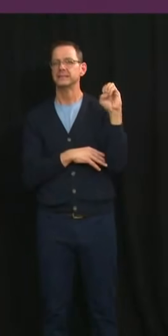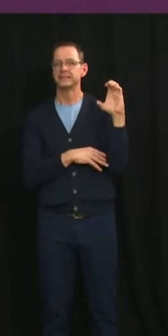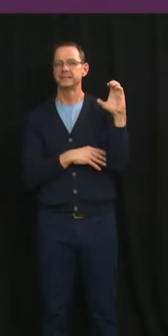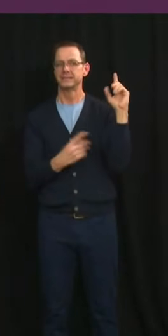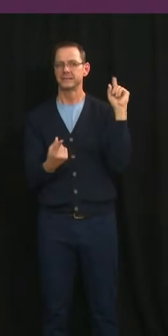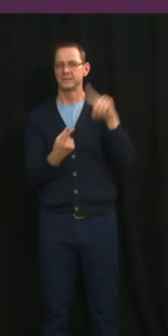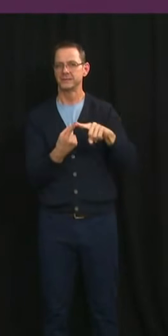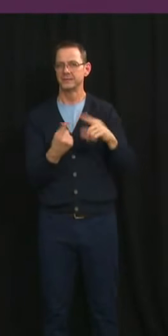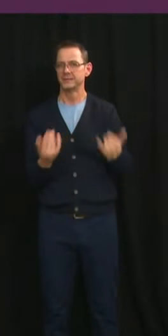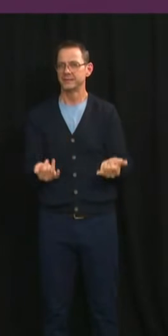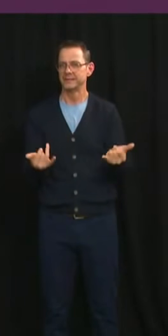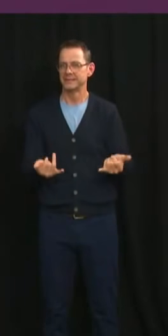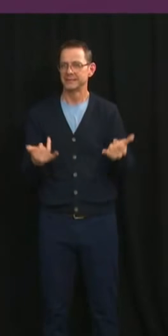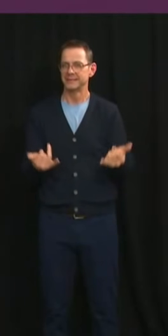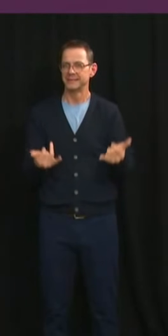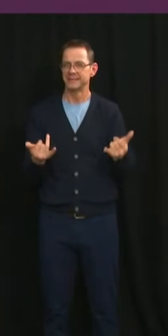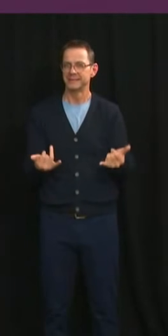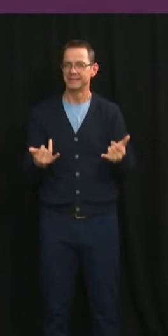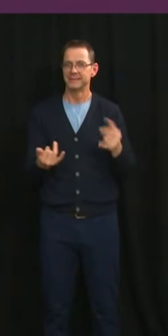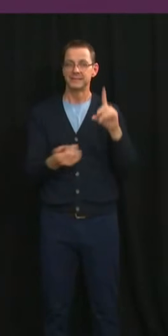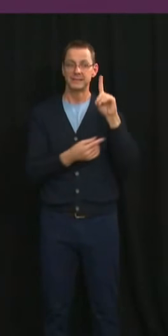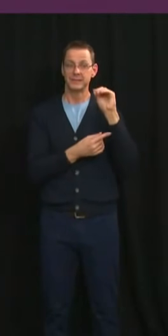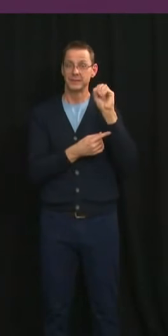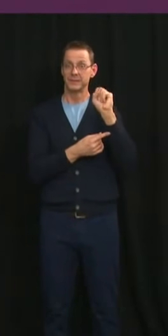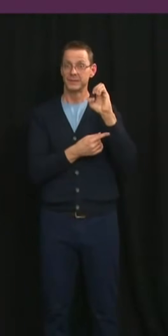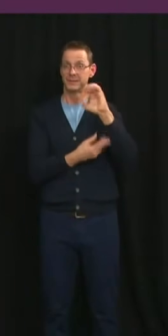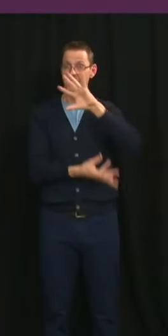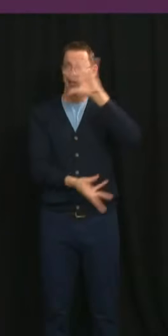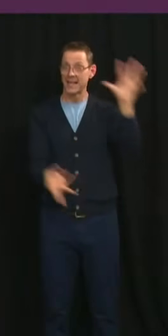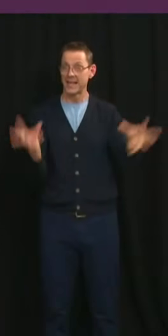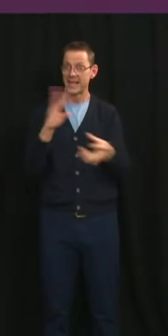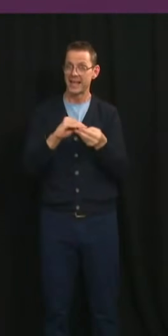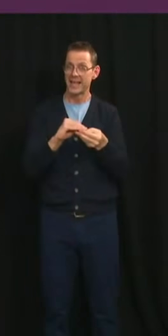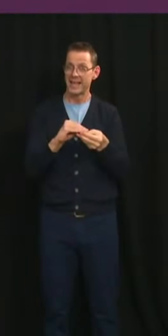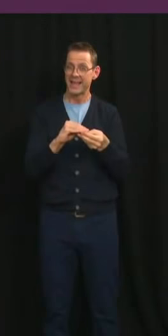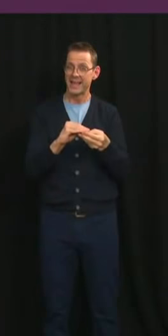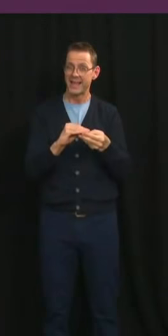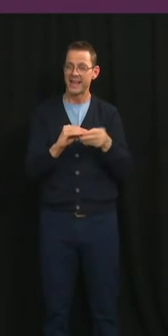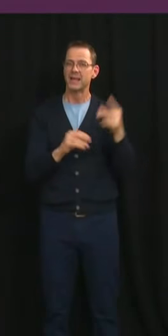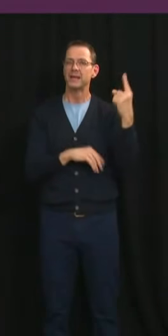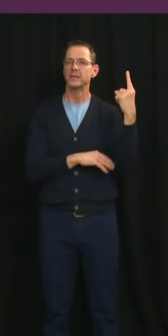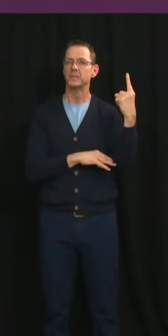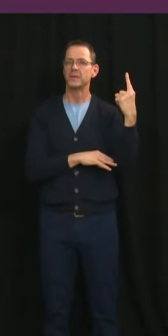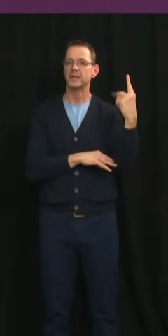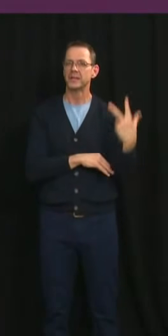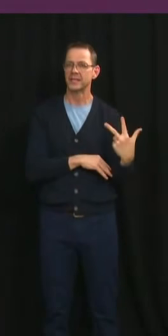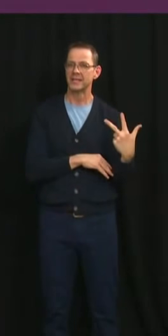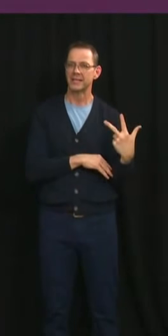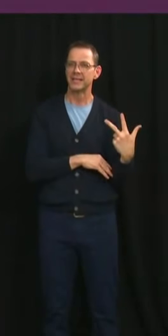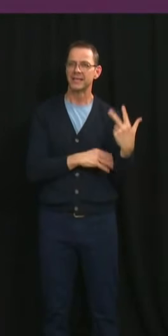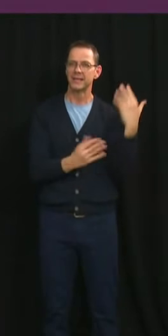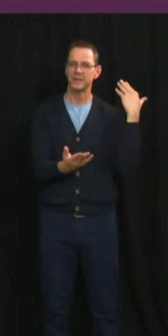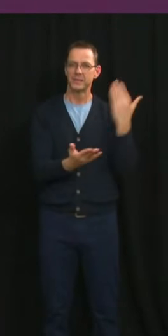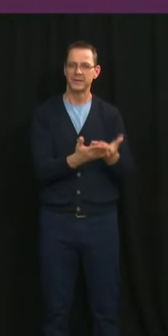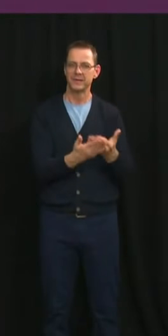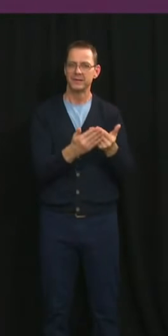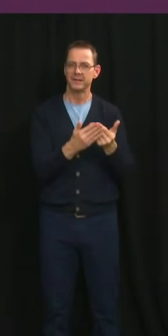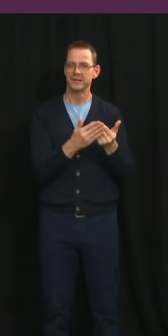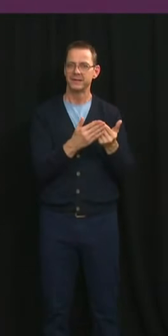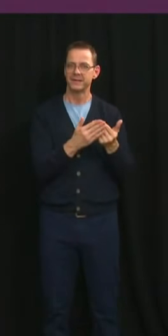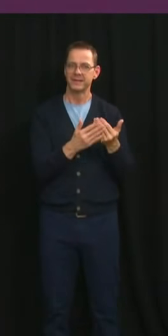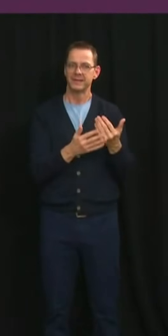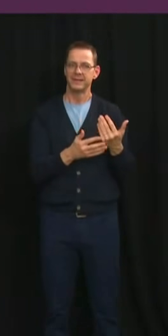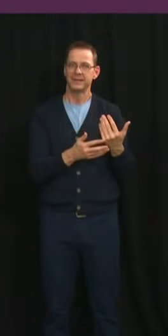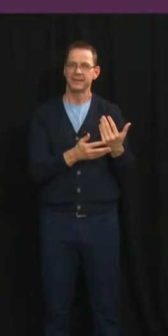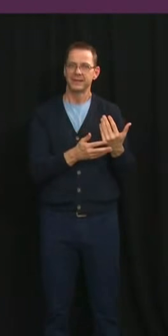in the last 4 days. So yes, the pharmacies and AHS get those vaccines out the door as quickly as